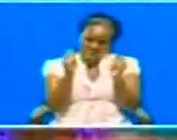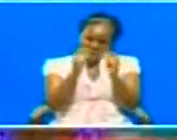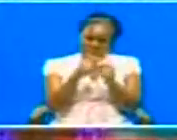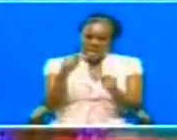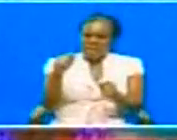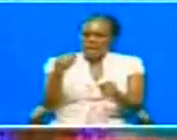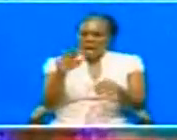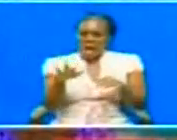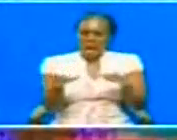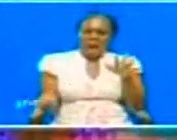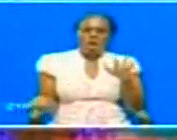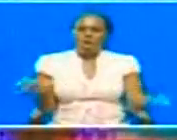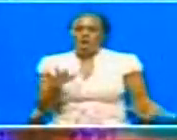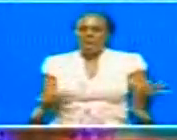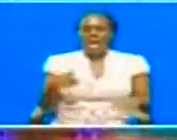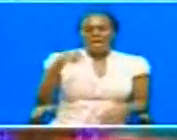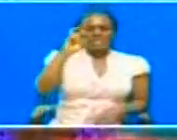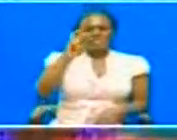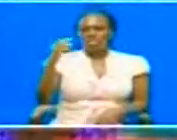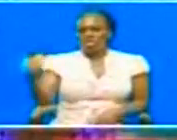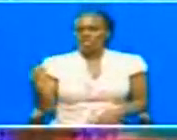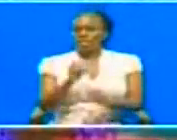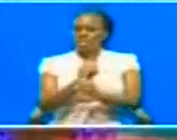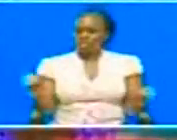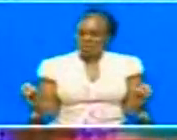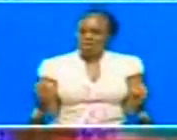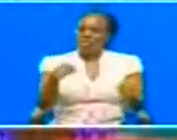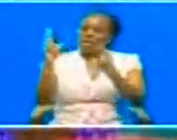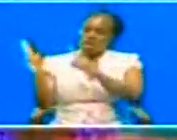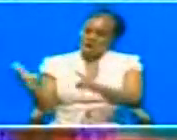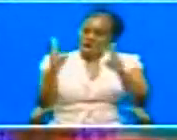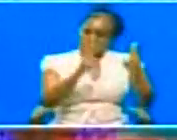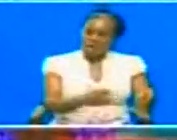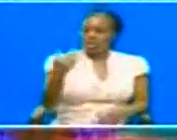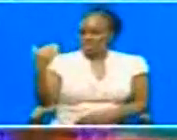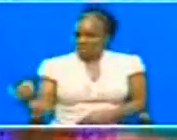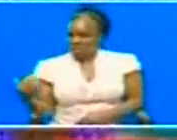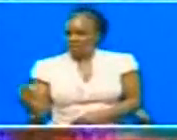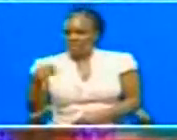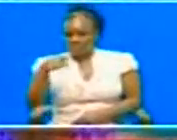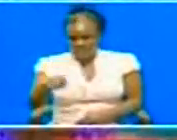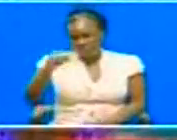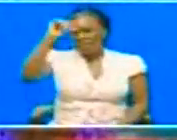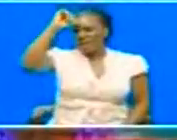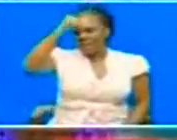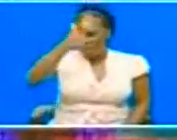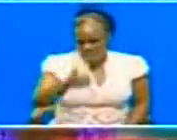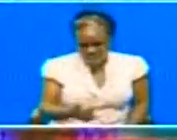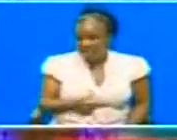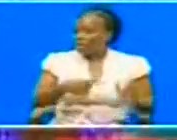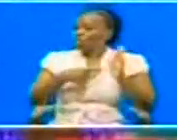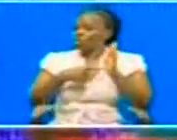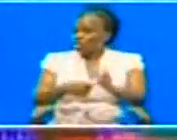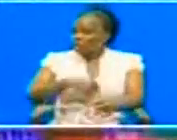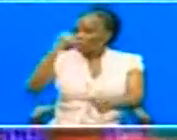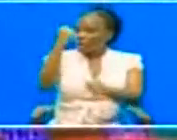seen children with albinism go to school. Please, these children are normal children. They are extremely brilliant. If we show you some of the results